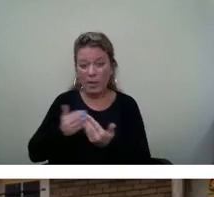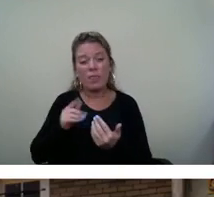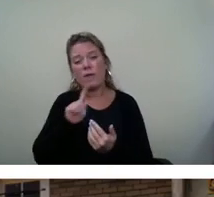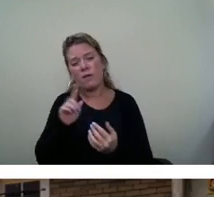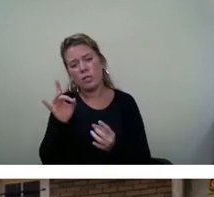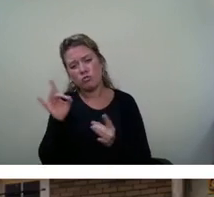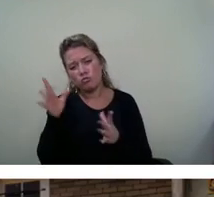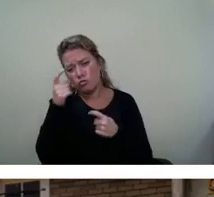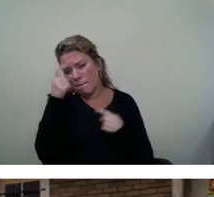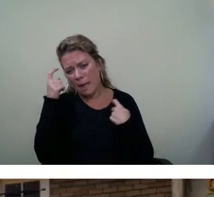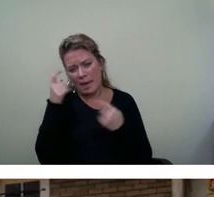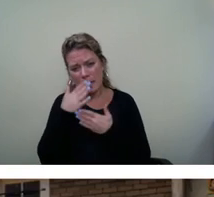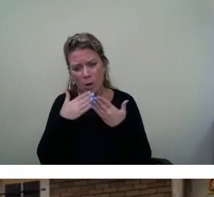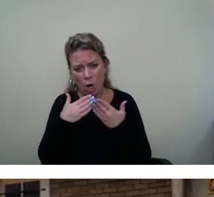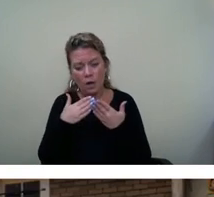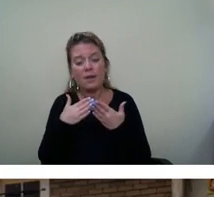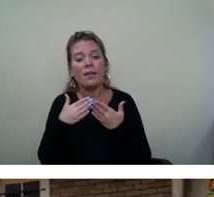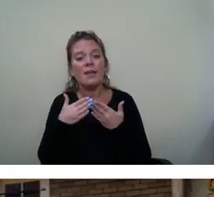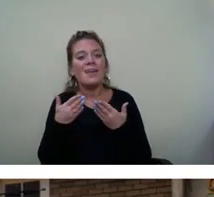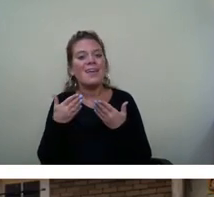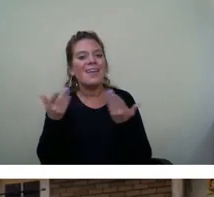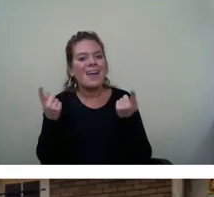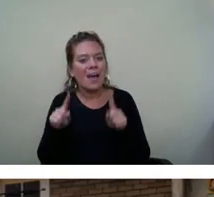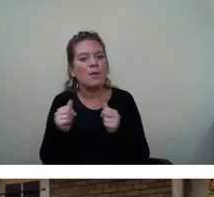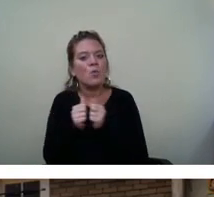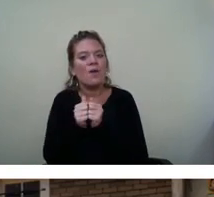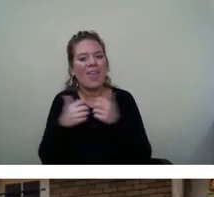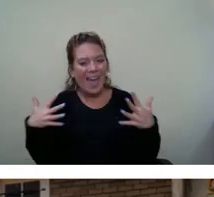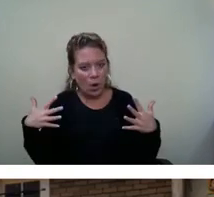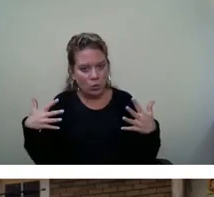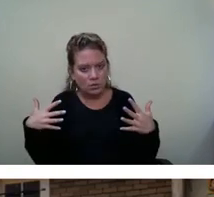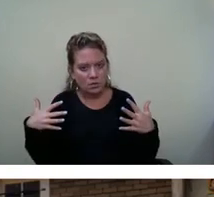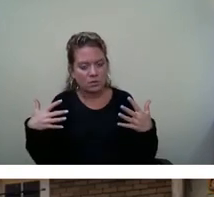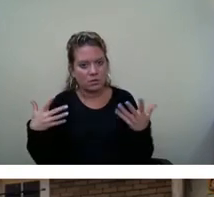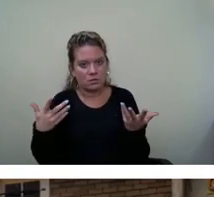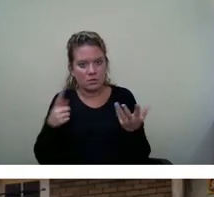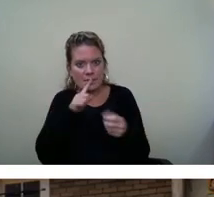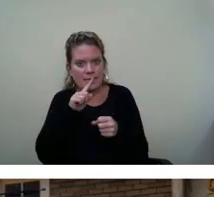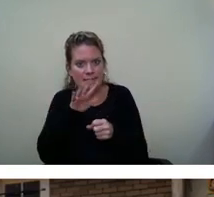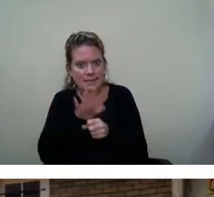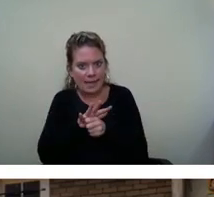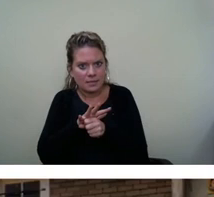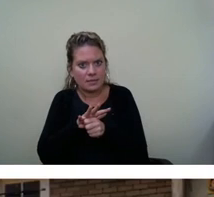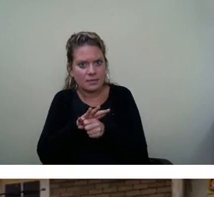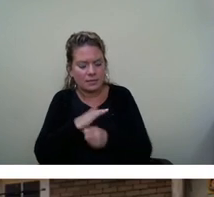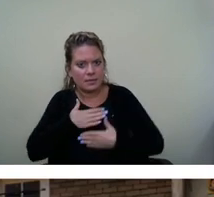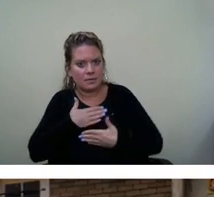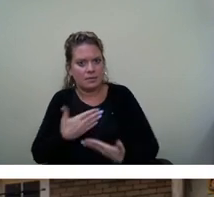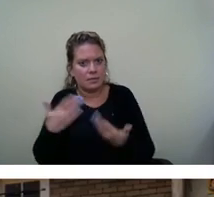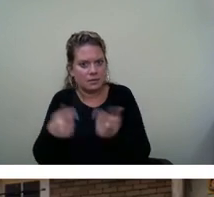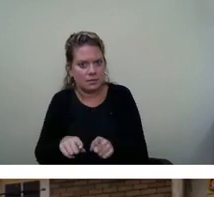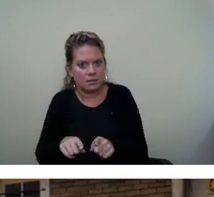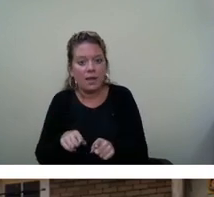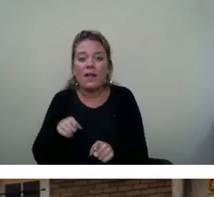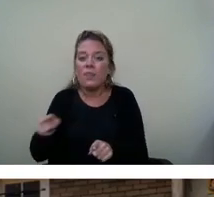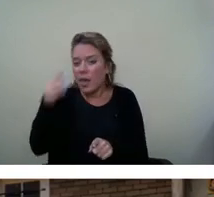part is that this study occurred without informed consent. And basically, they were told that they were going to be treated